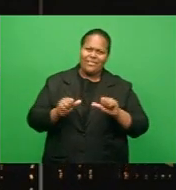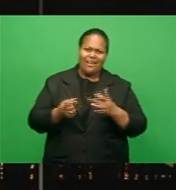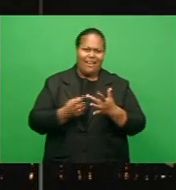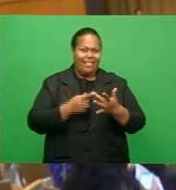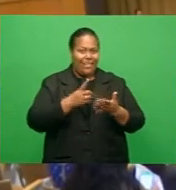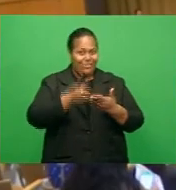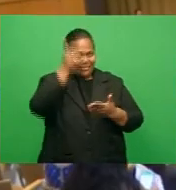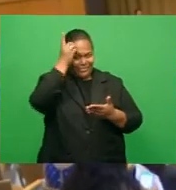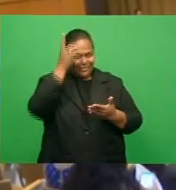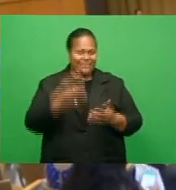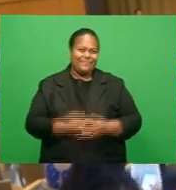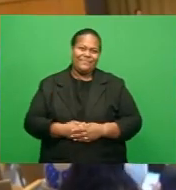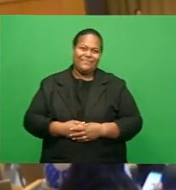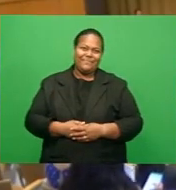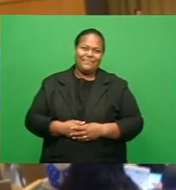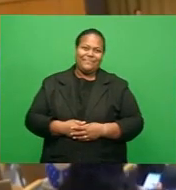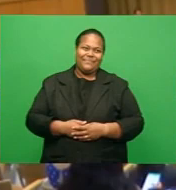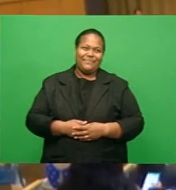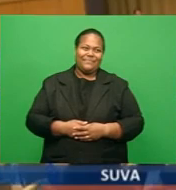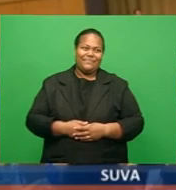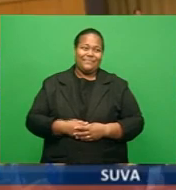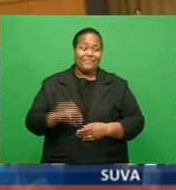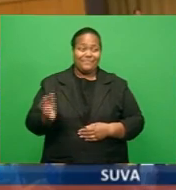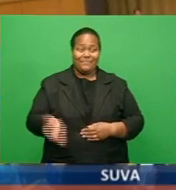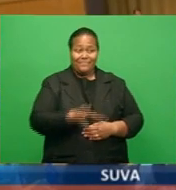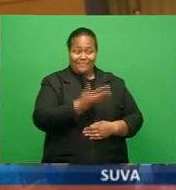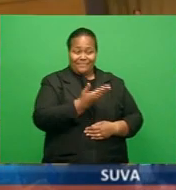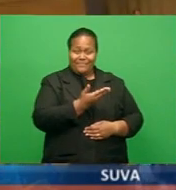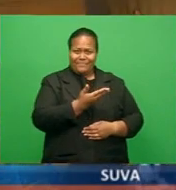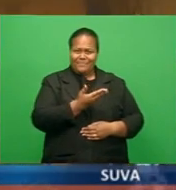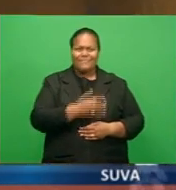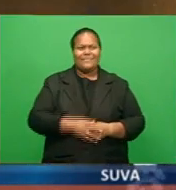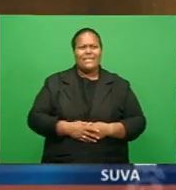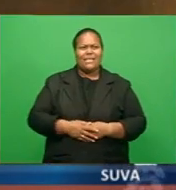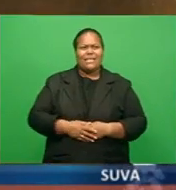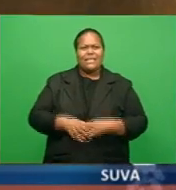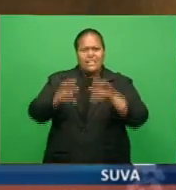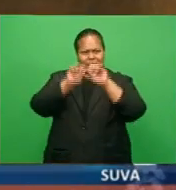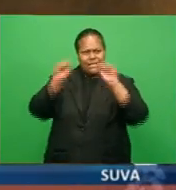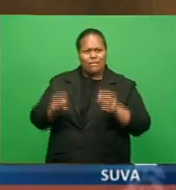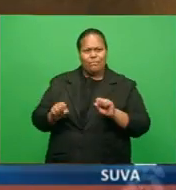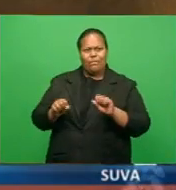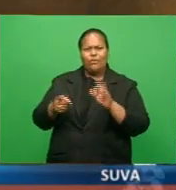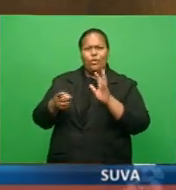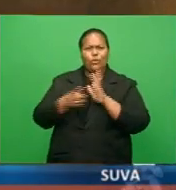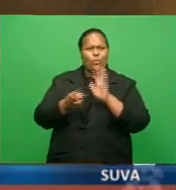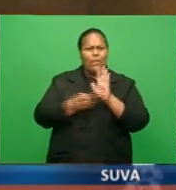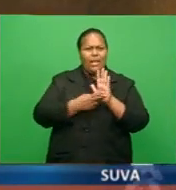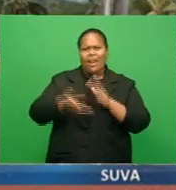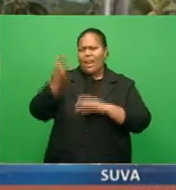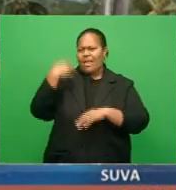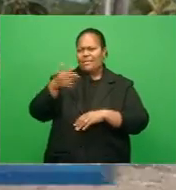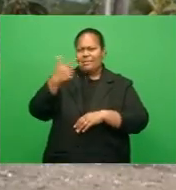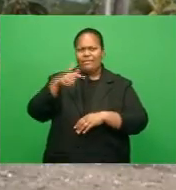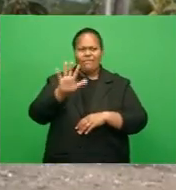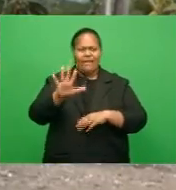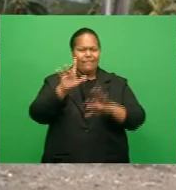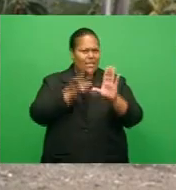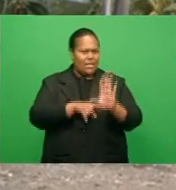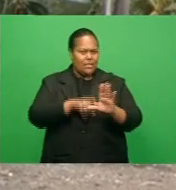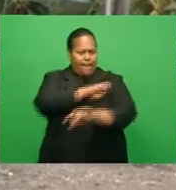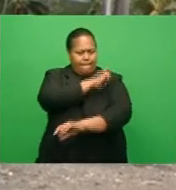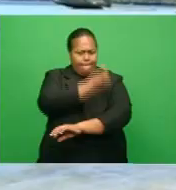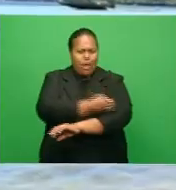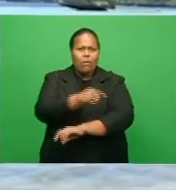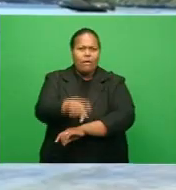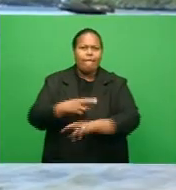reports. The multilateral system of the UN in the last 75 years has empowered Fijians